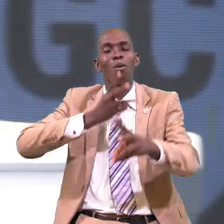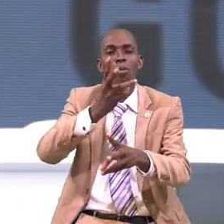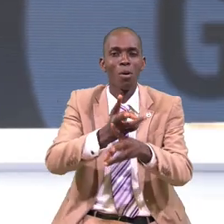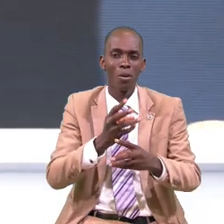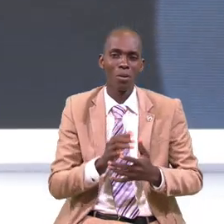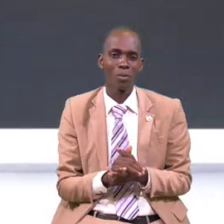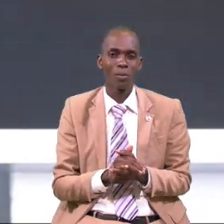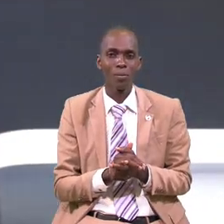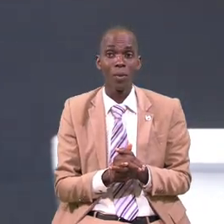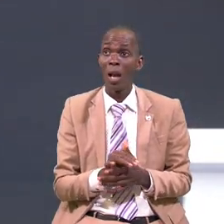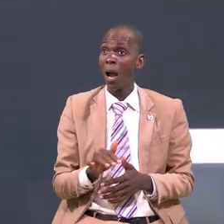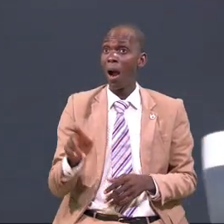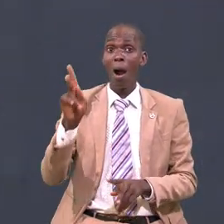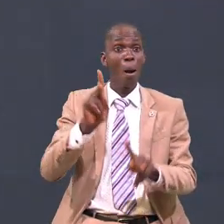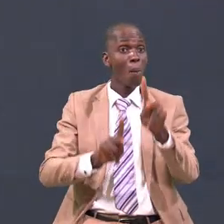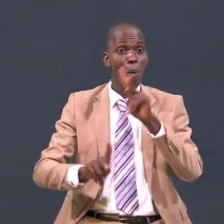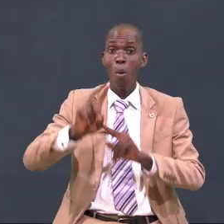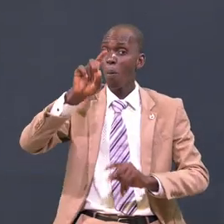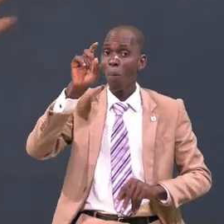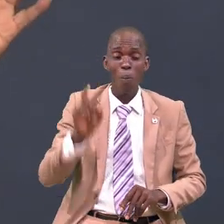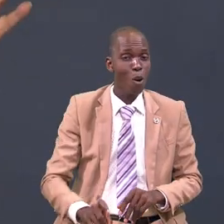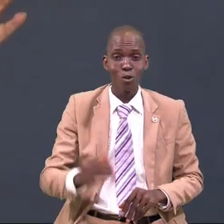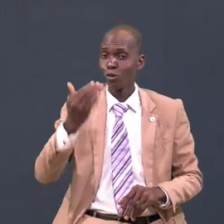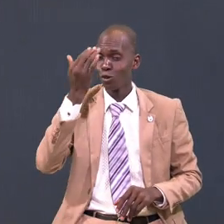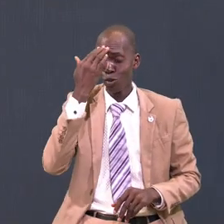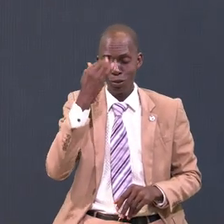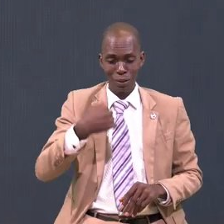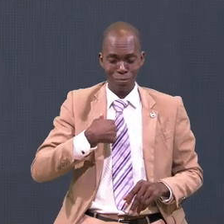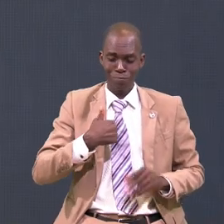They must know I am getting married.